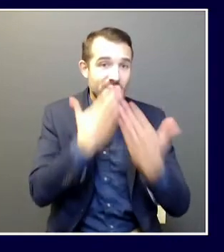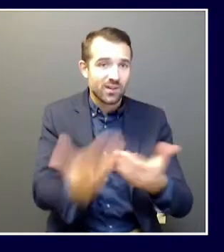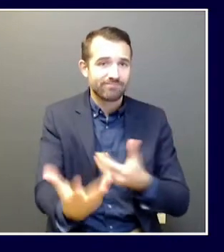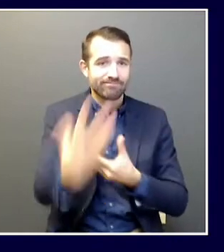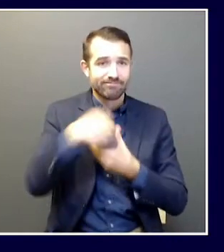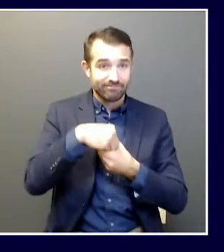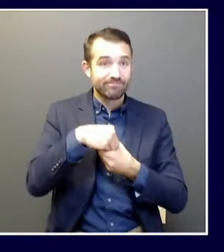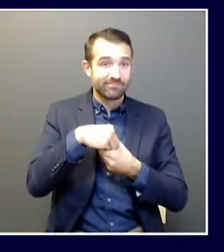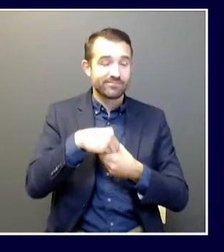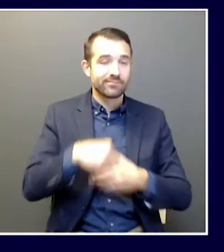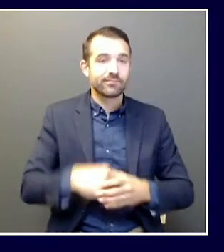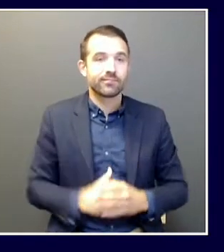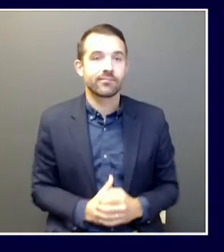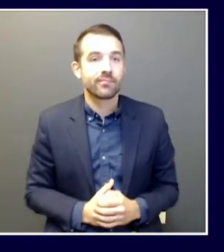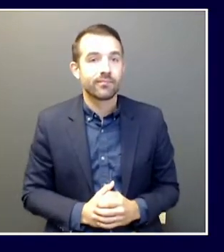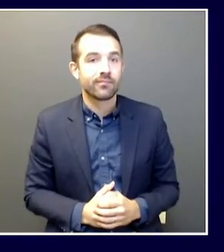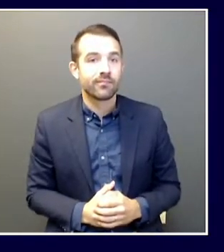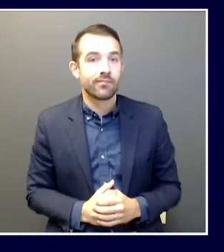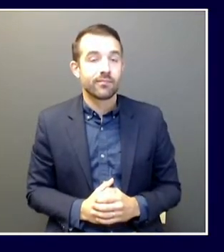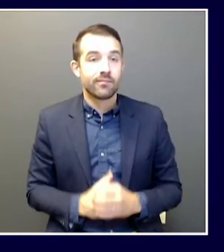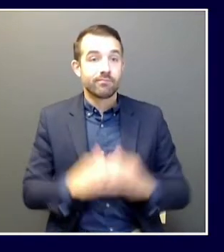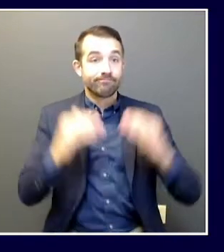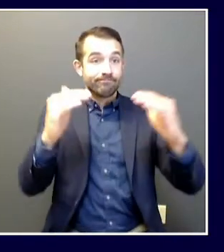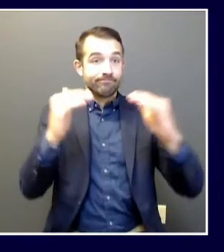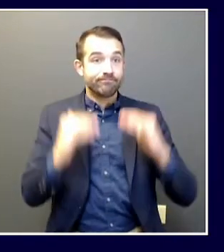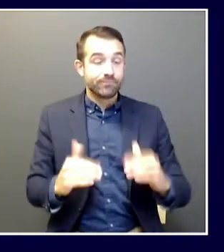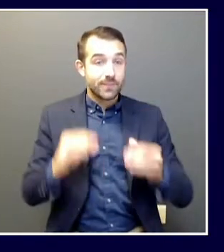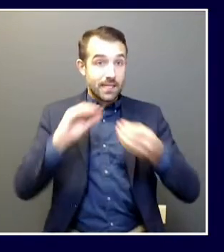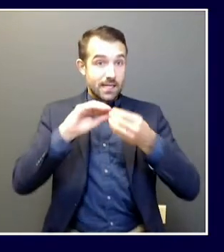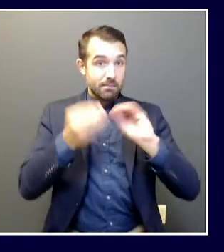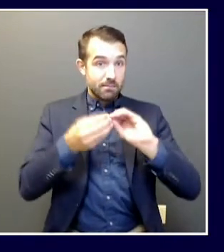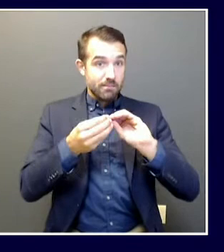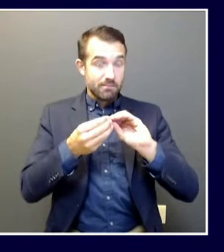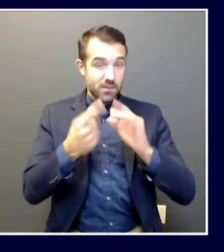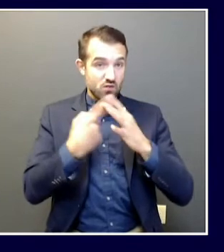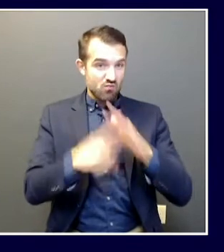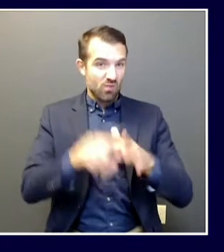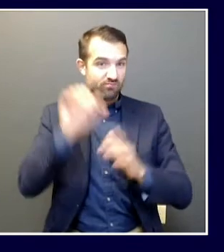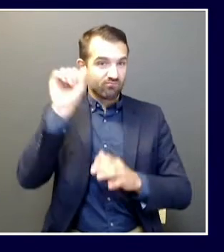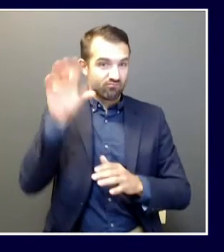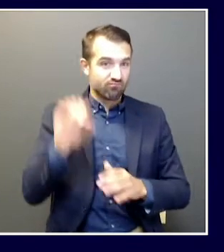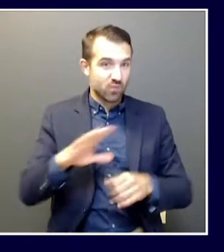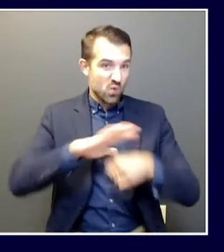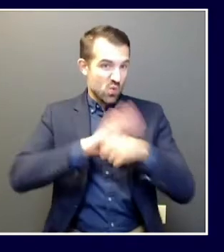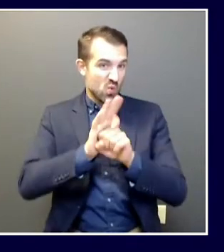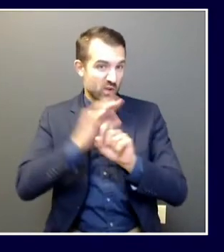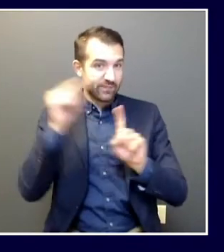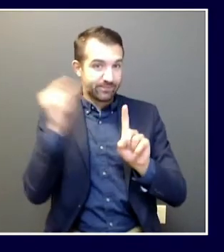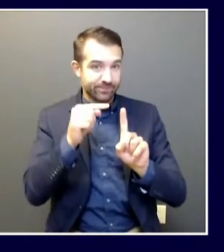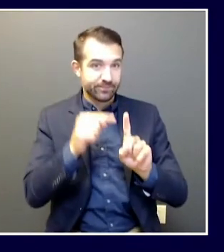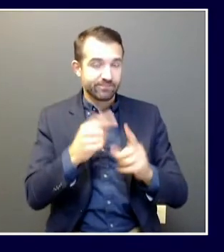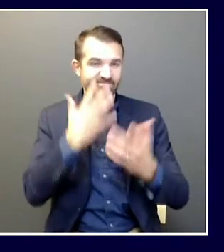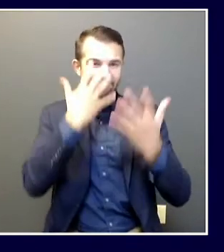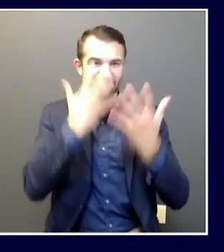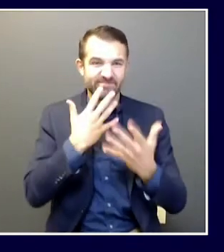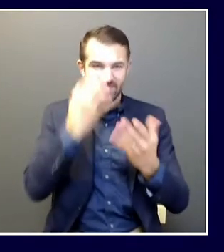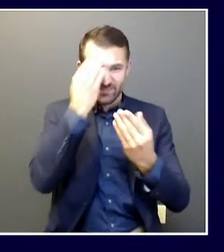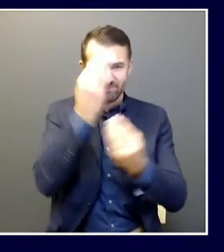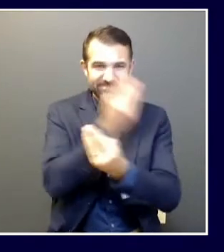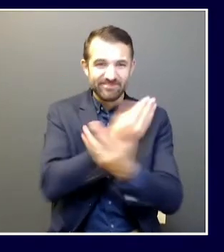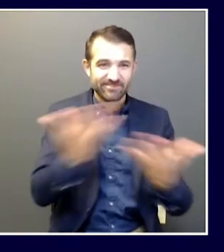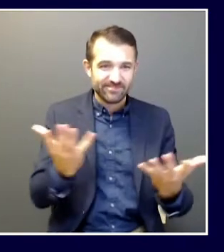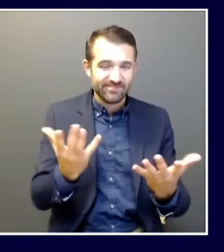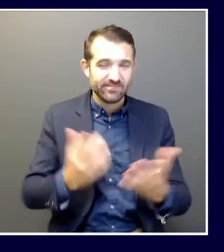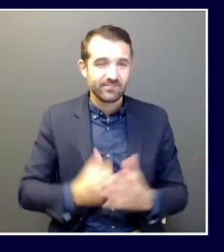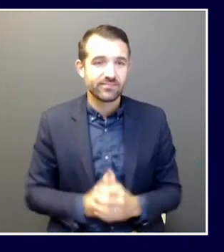Now, on to the latest with respect to COVID-19. And there, I begin with some sad news. Maine